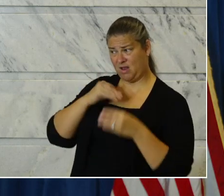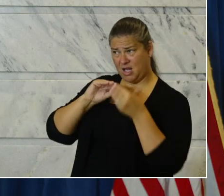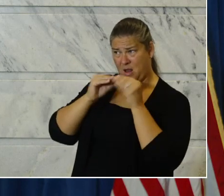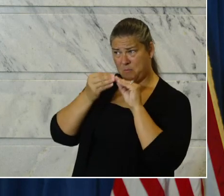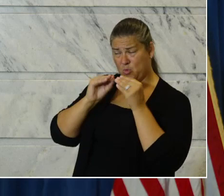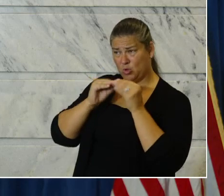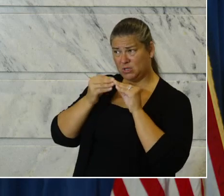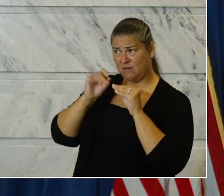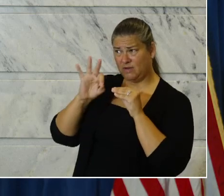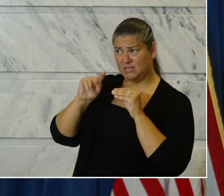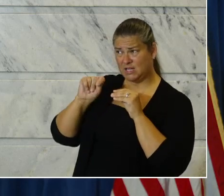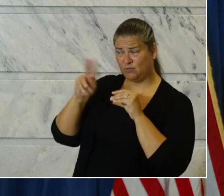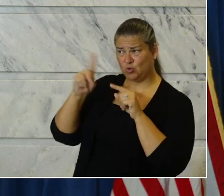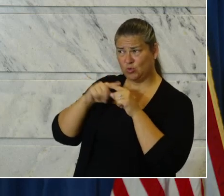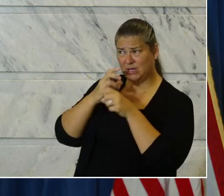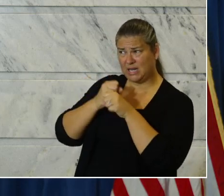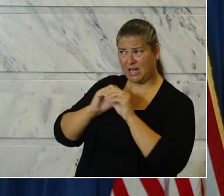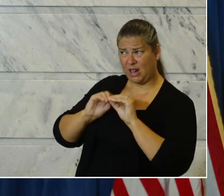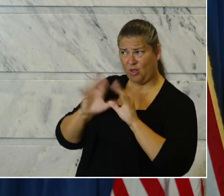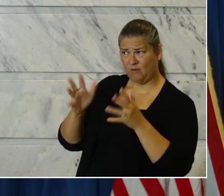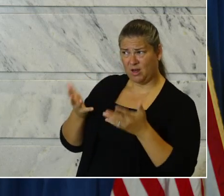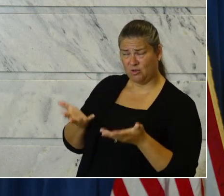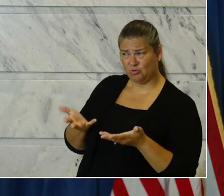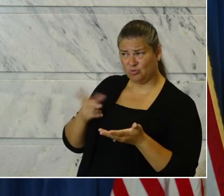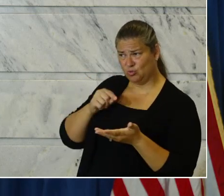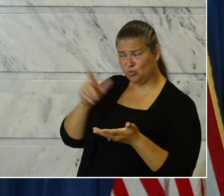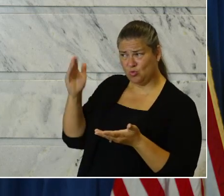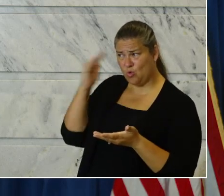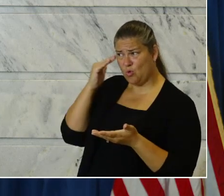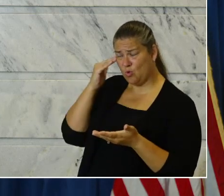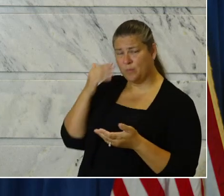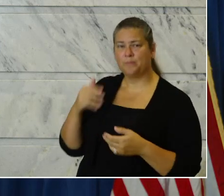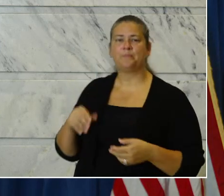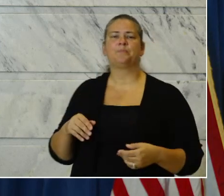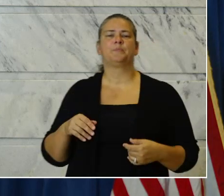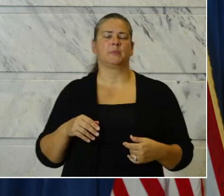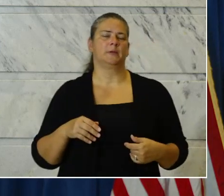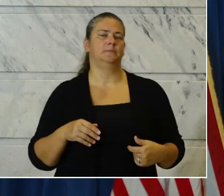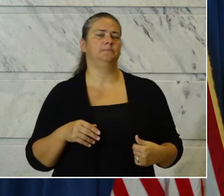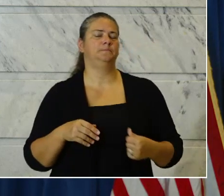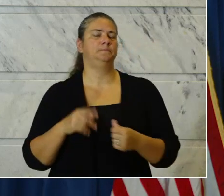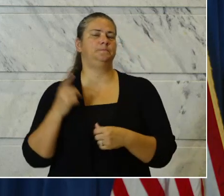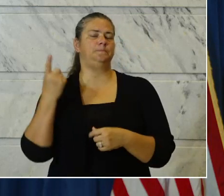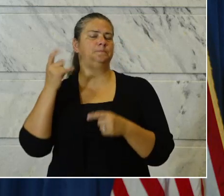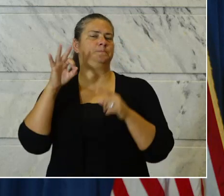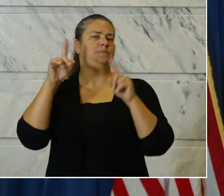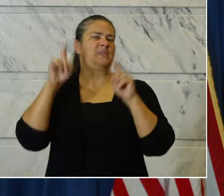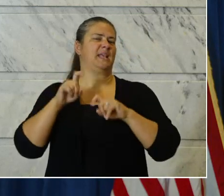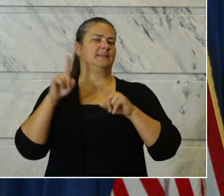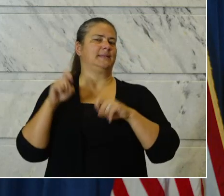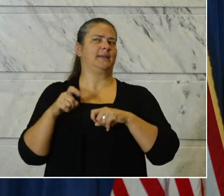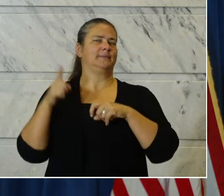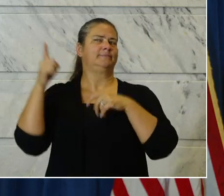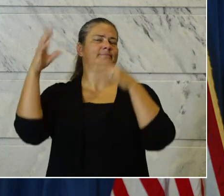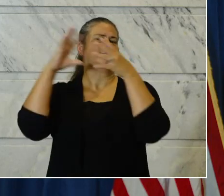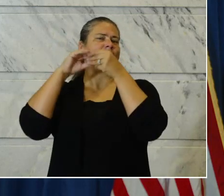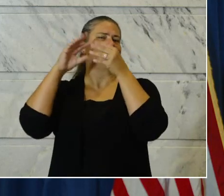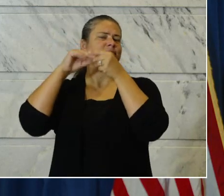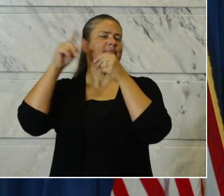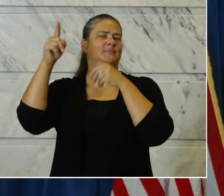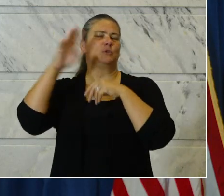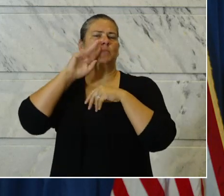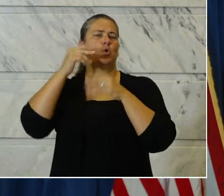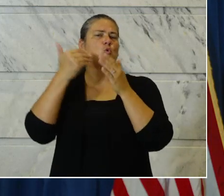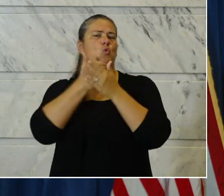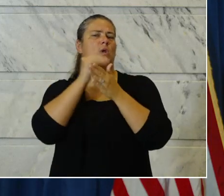seek clarification? Apparently, one of the testing SAR came out, and I haven't seen comments about new guidance about